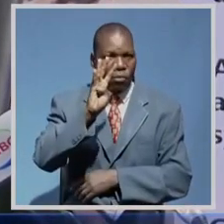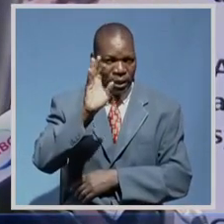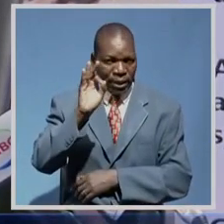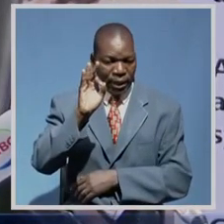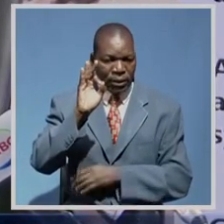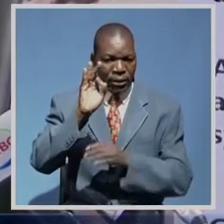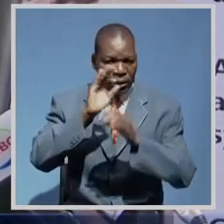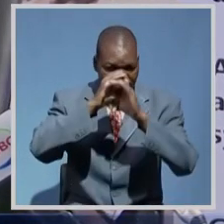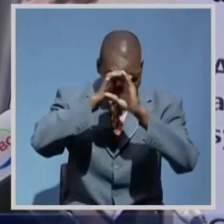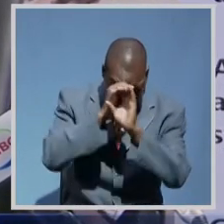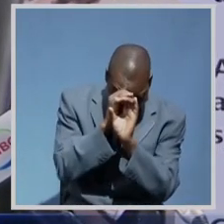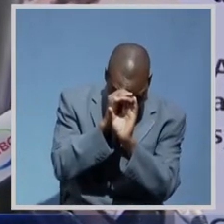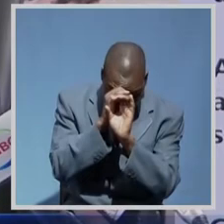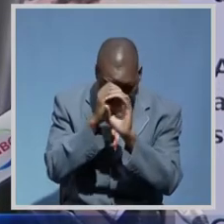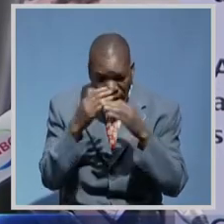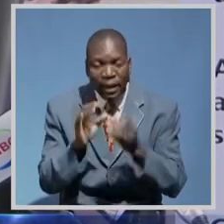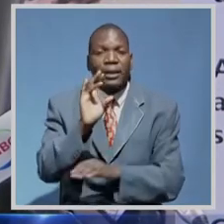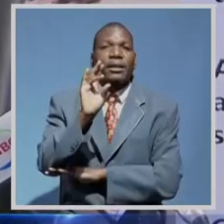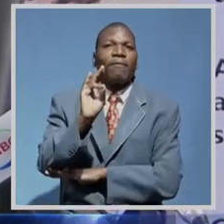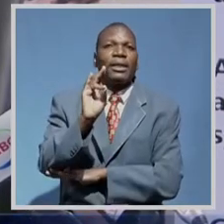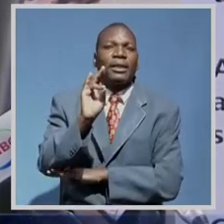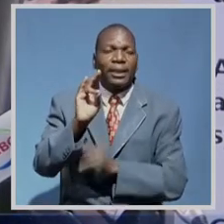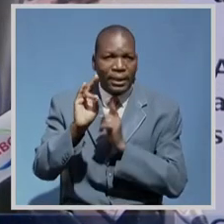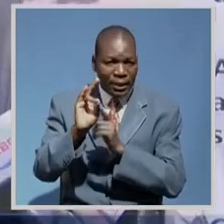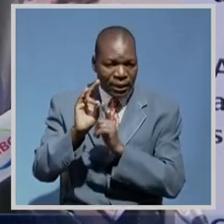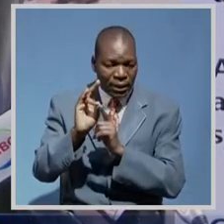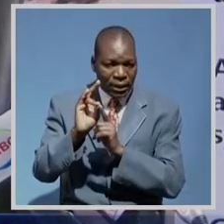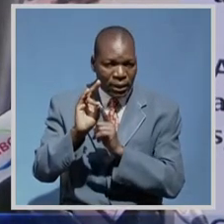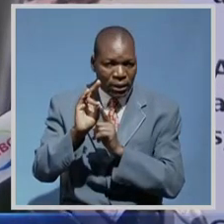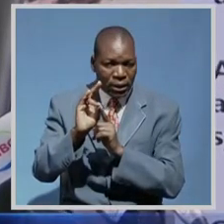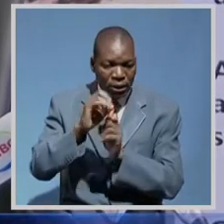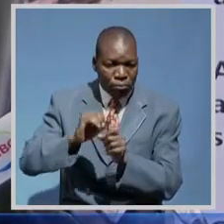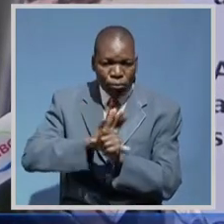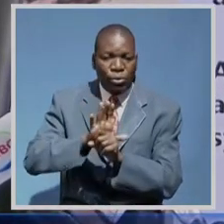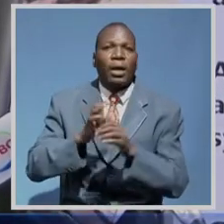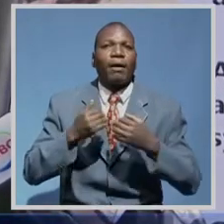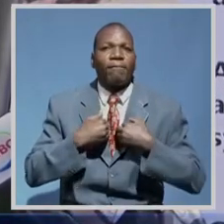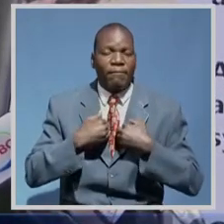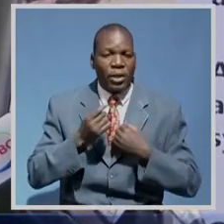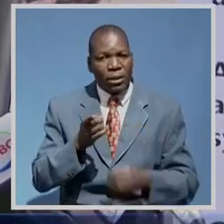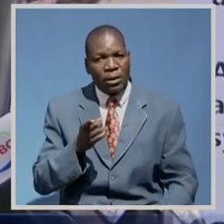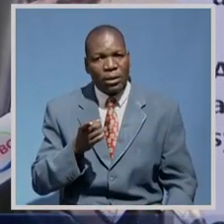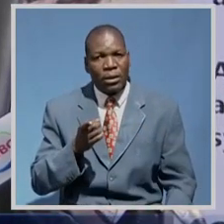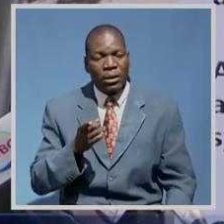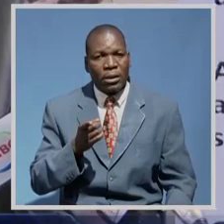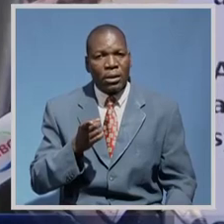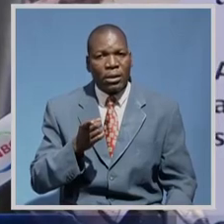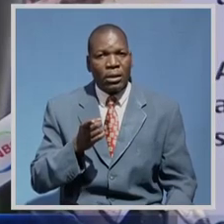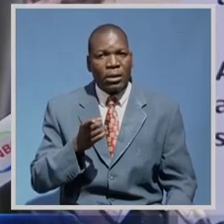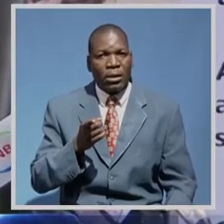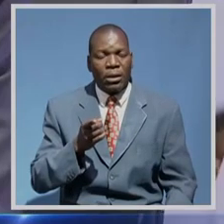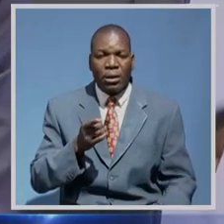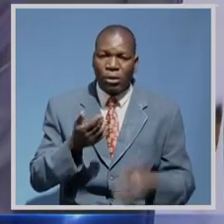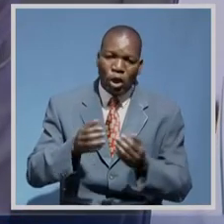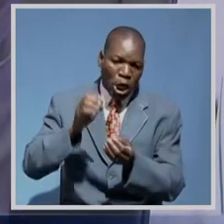tests, out of which 7 were positive. This therefore brings